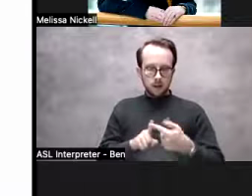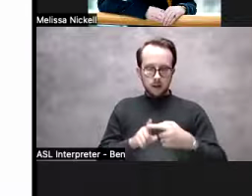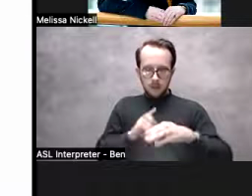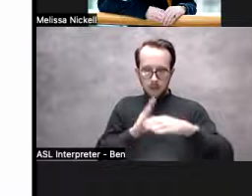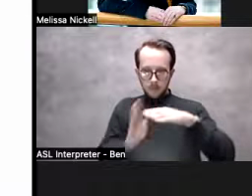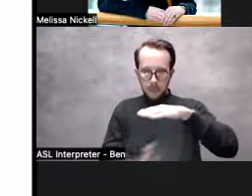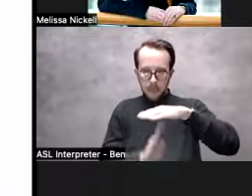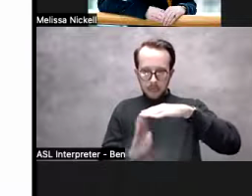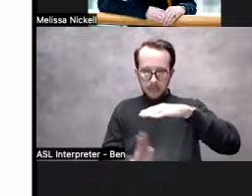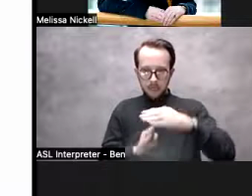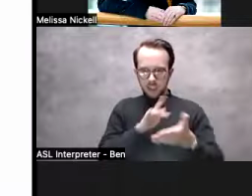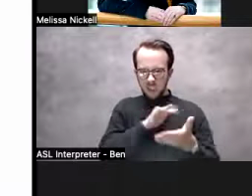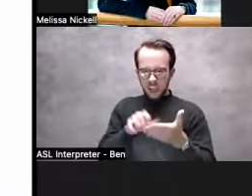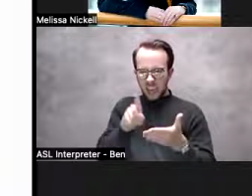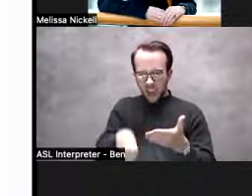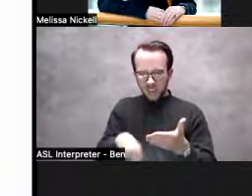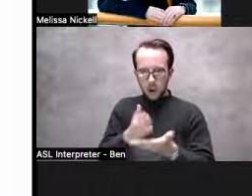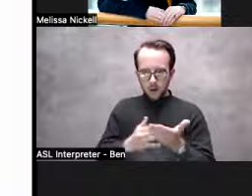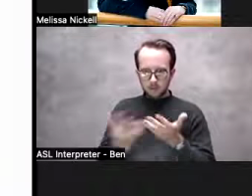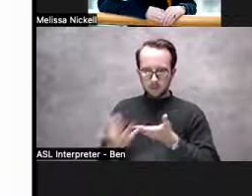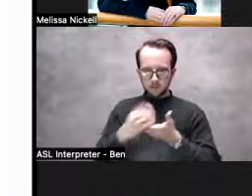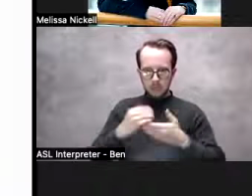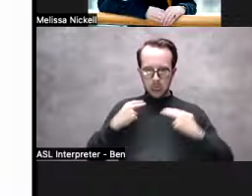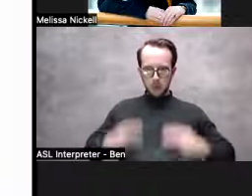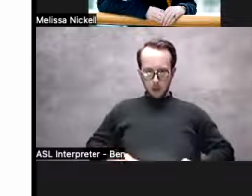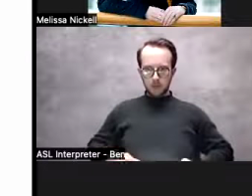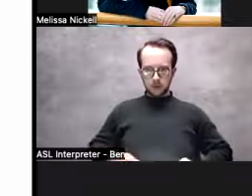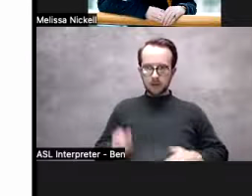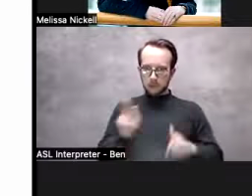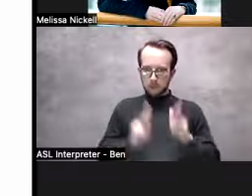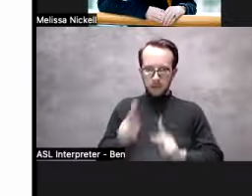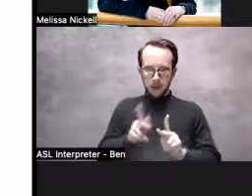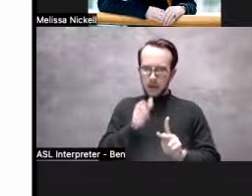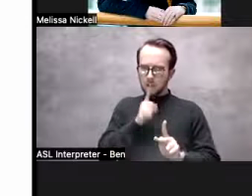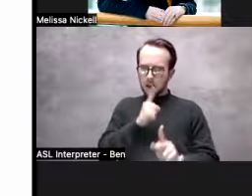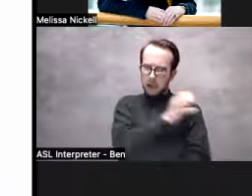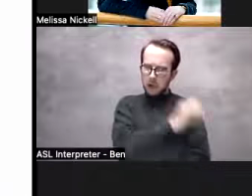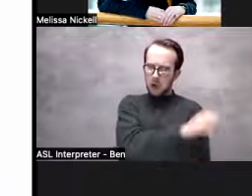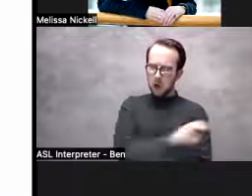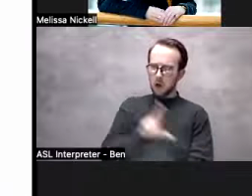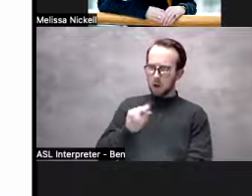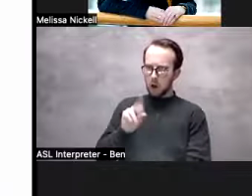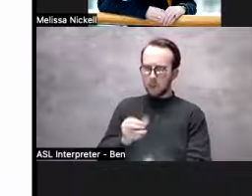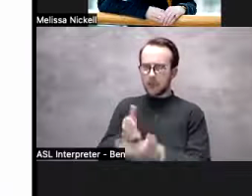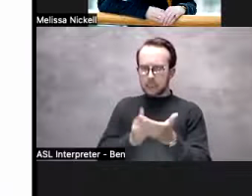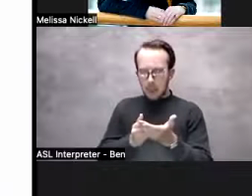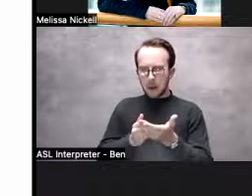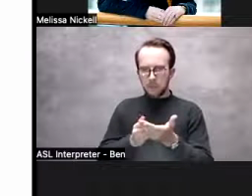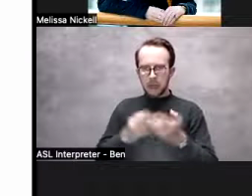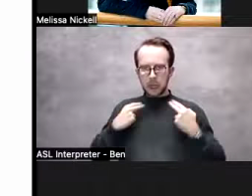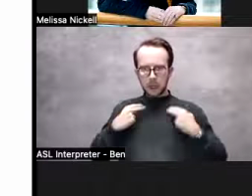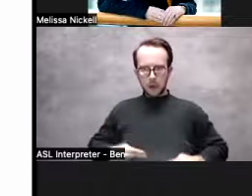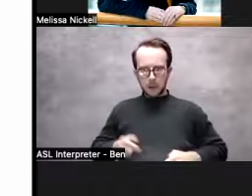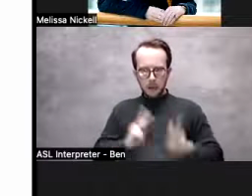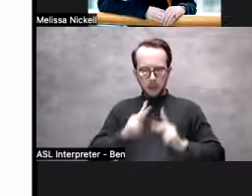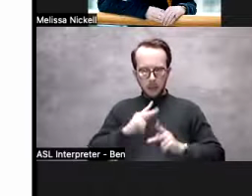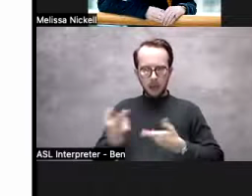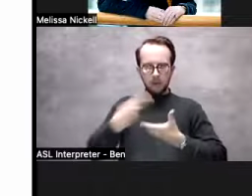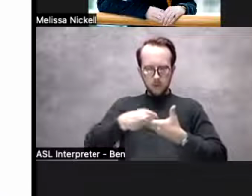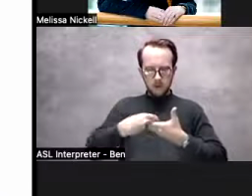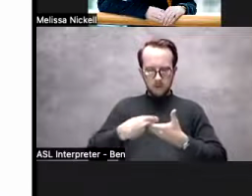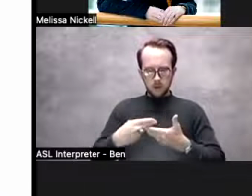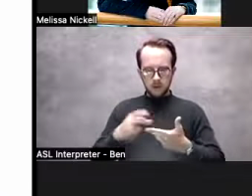must have some human aspect to your work. It's not necessarily a clinical trial, but it does have some human subjects research that's involved with it. And then